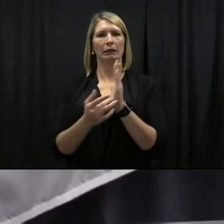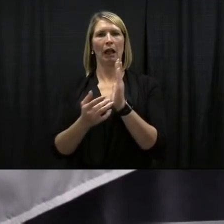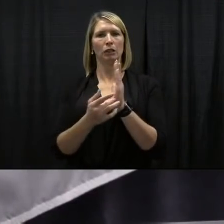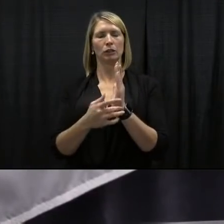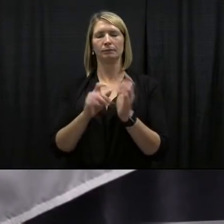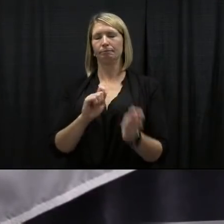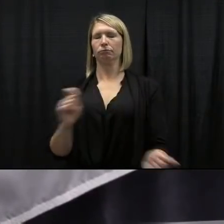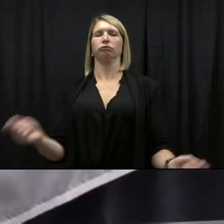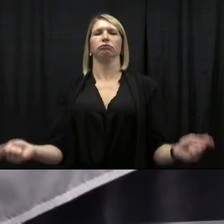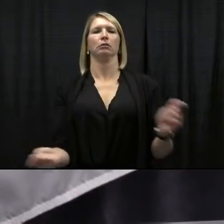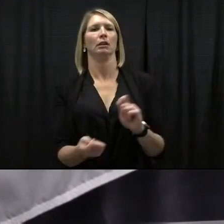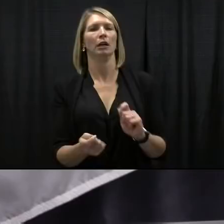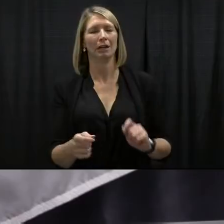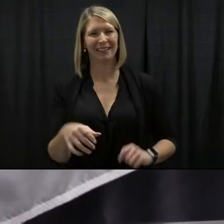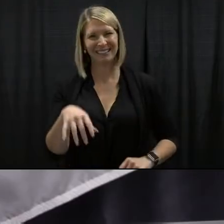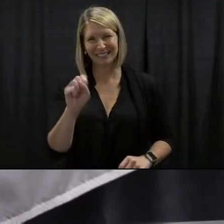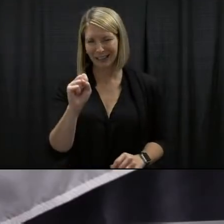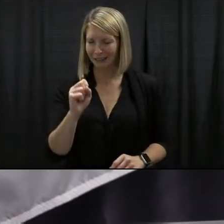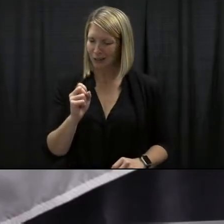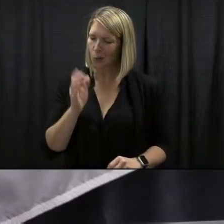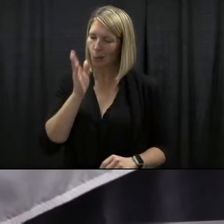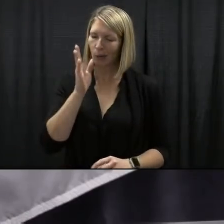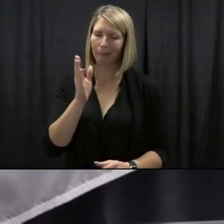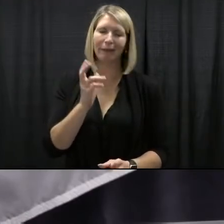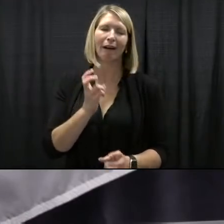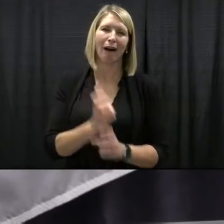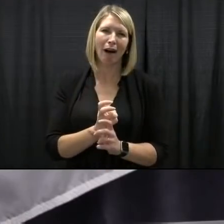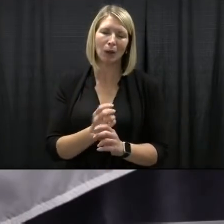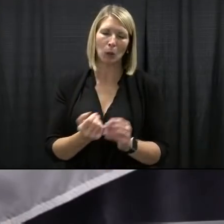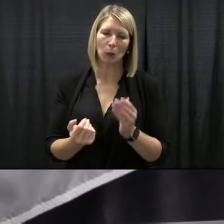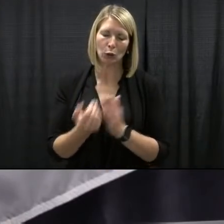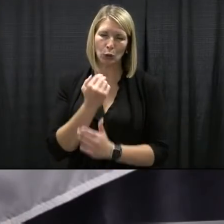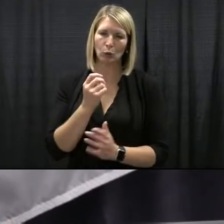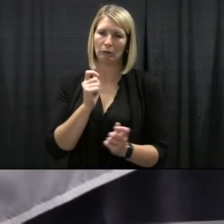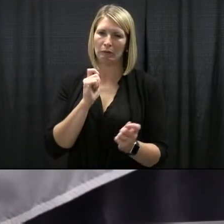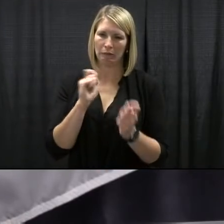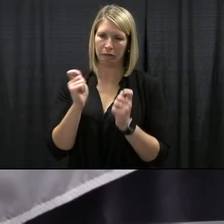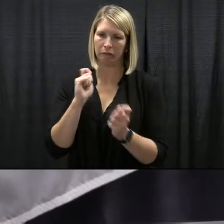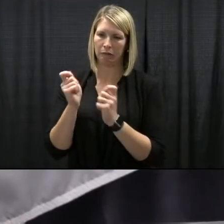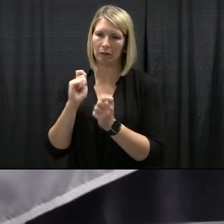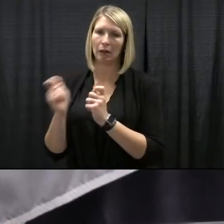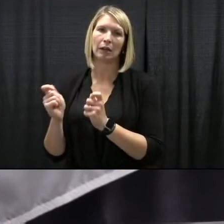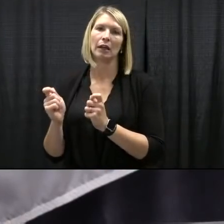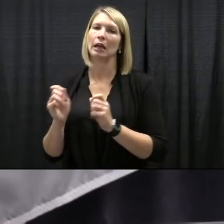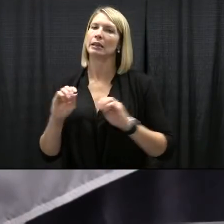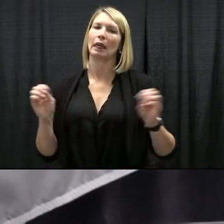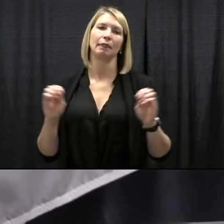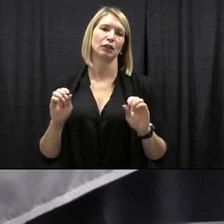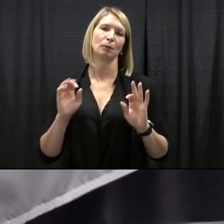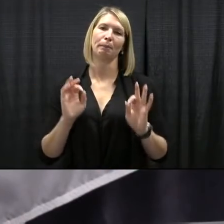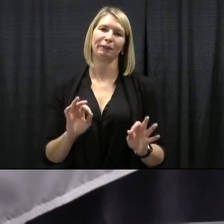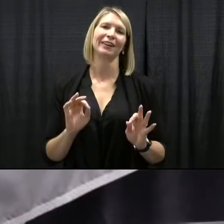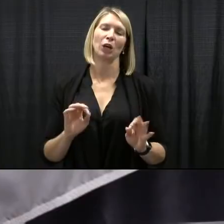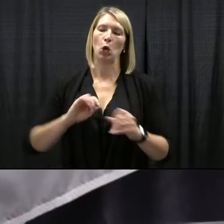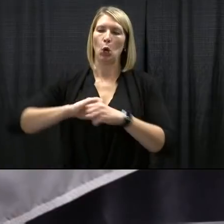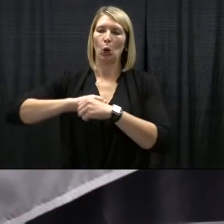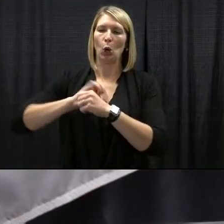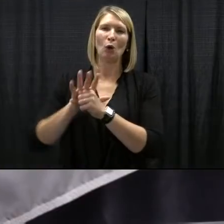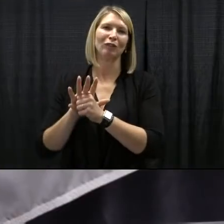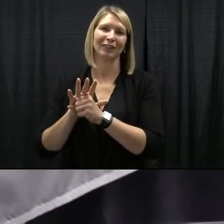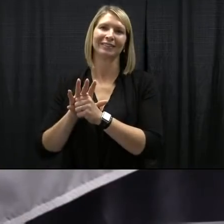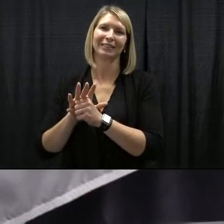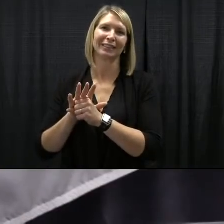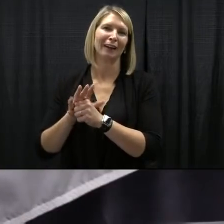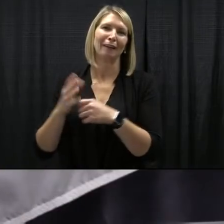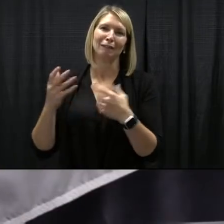issues. We're not standing up here saying that this is going to be absolutely perfect. I think if COVID has taught us anything, you shouldn't expect perfection. You need to do